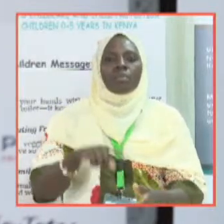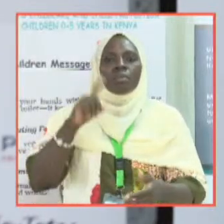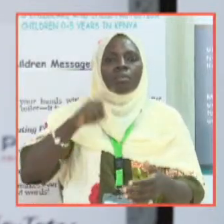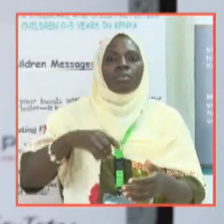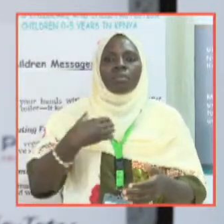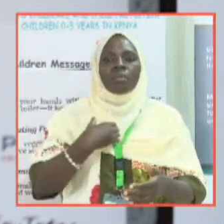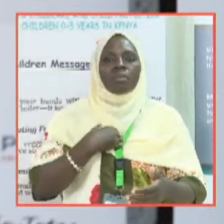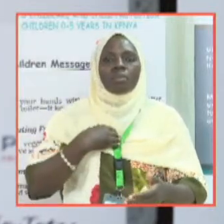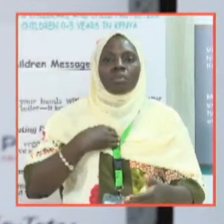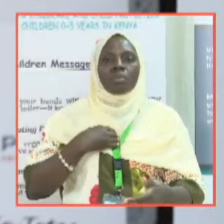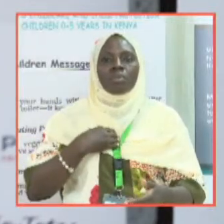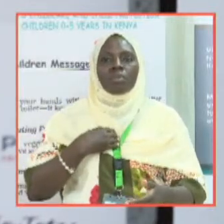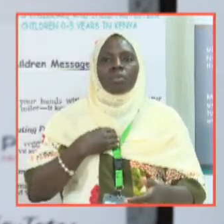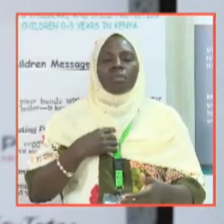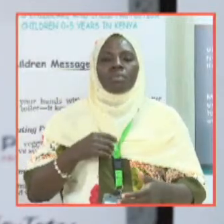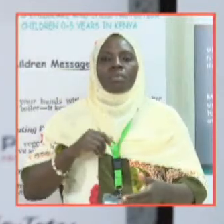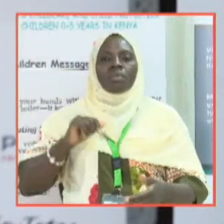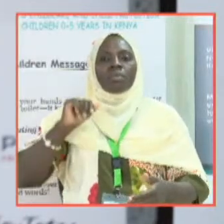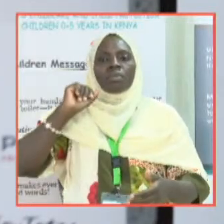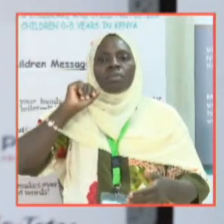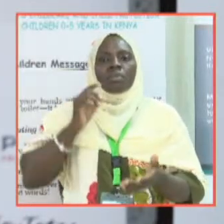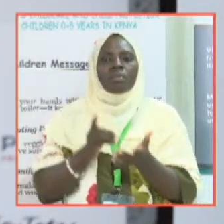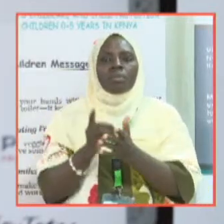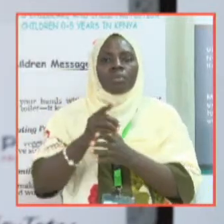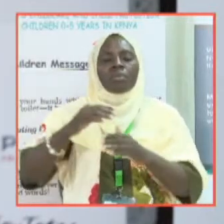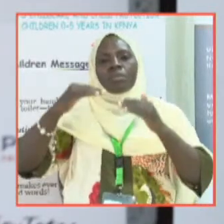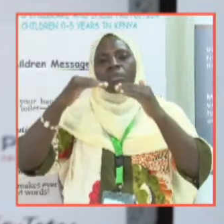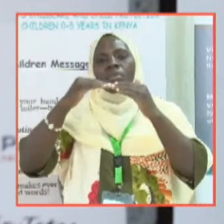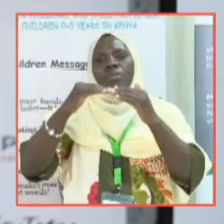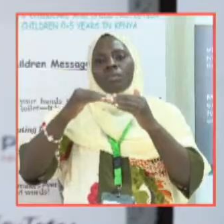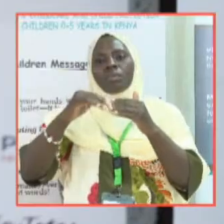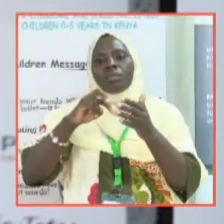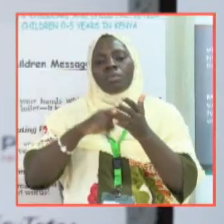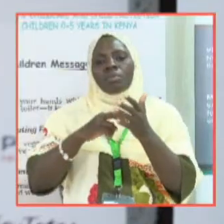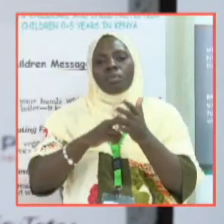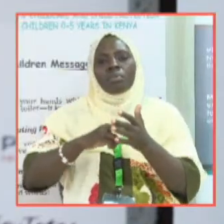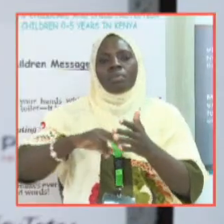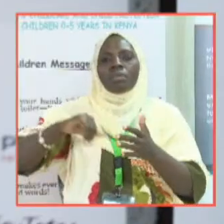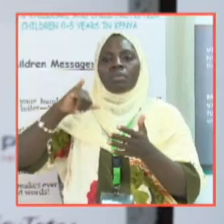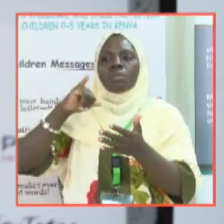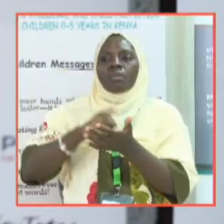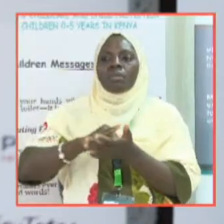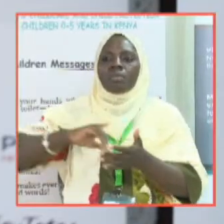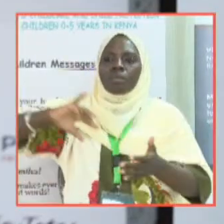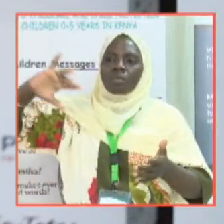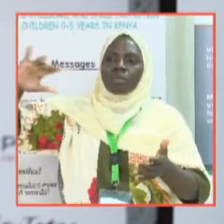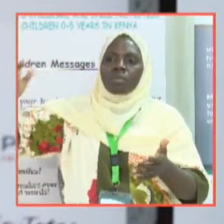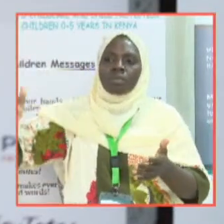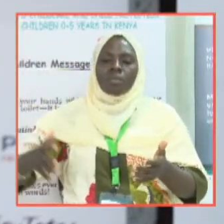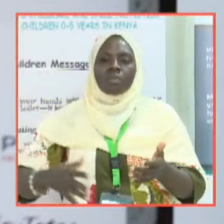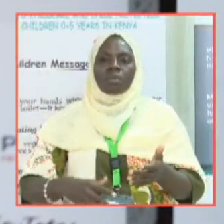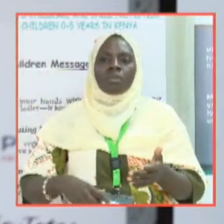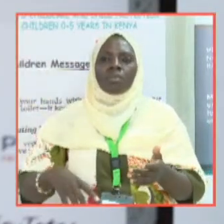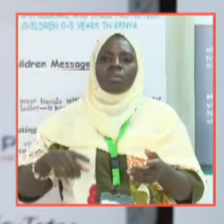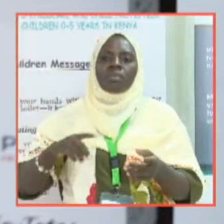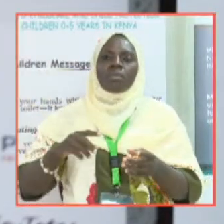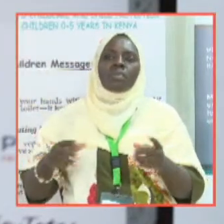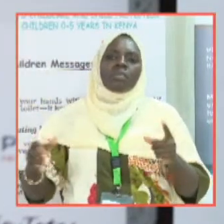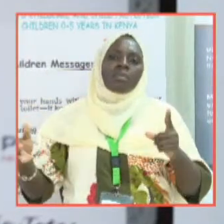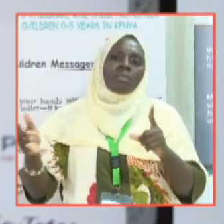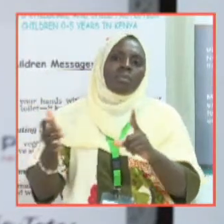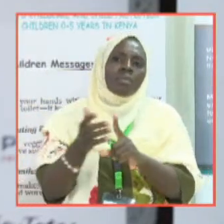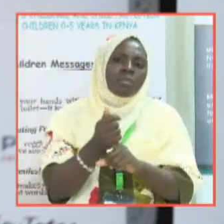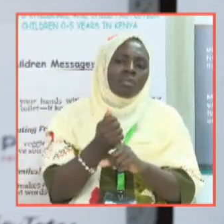us to be at the advanced level, then it means that county or country is implementing at least 50% coverage